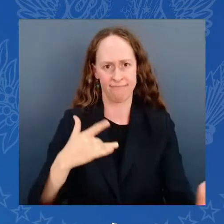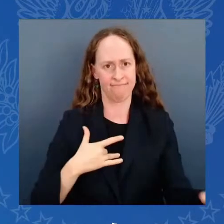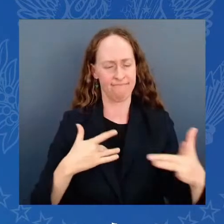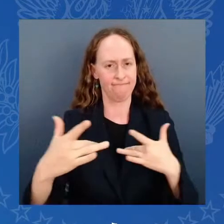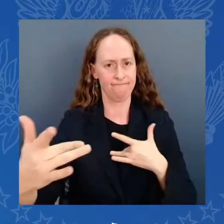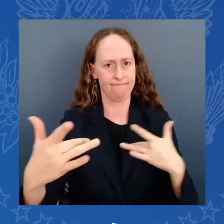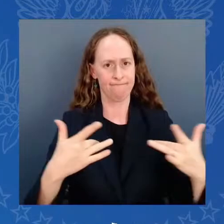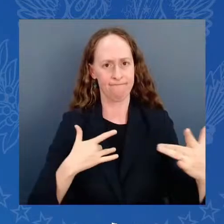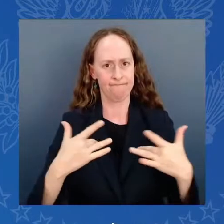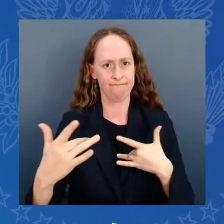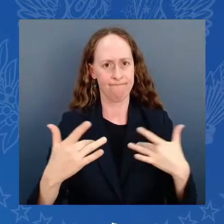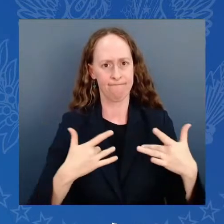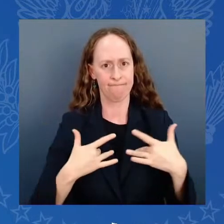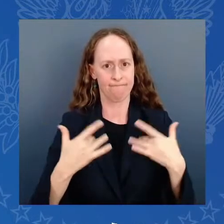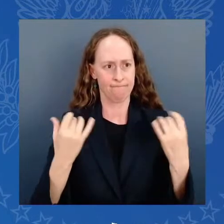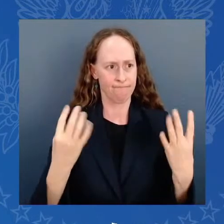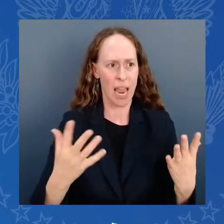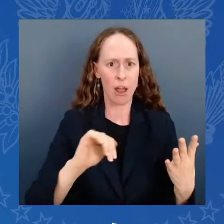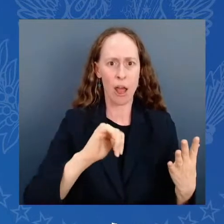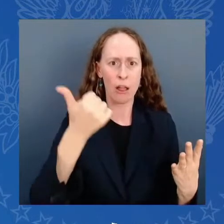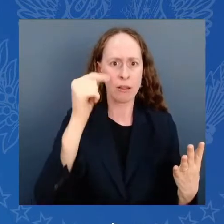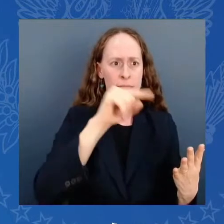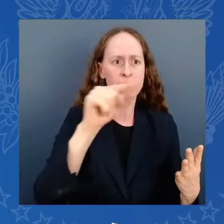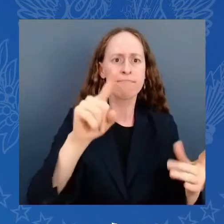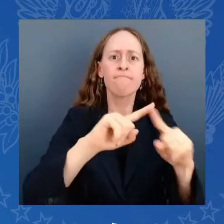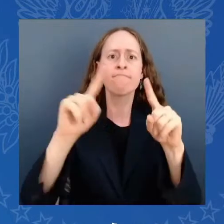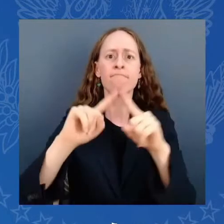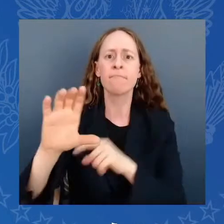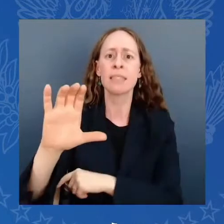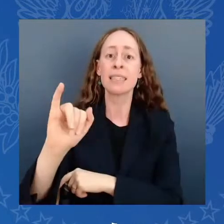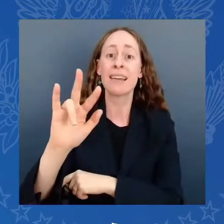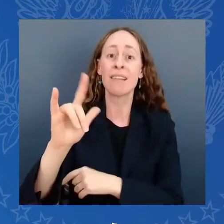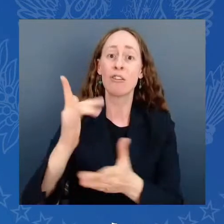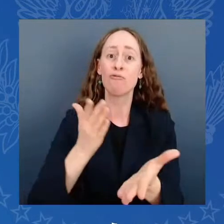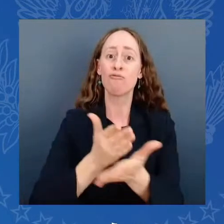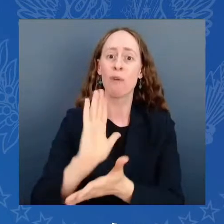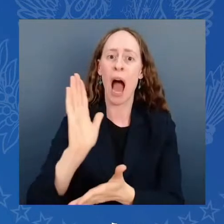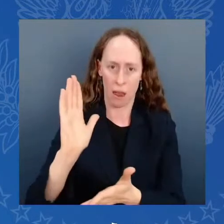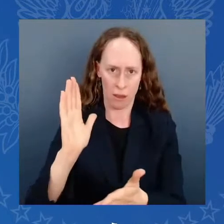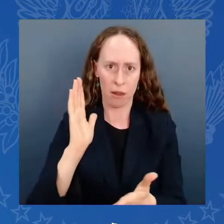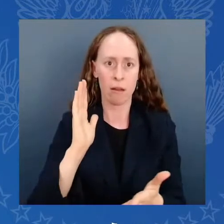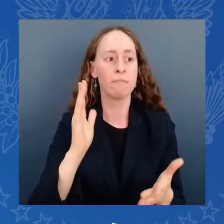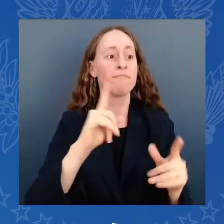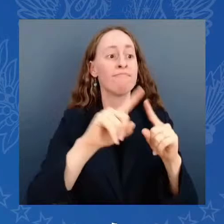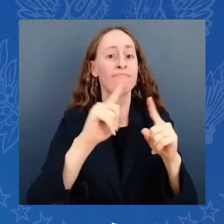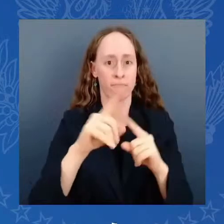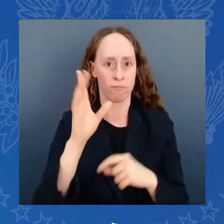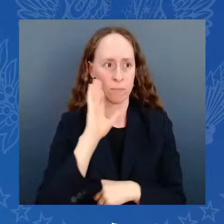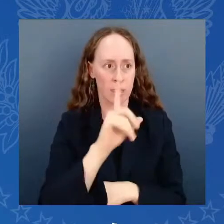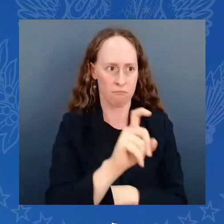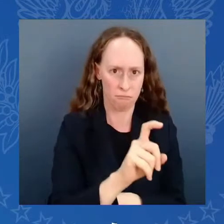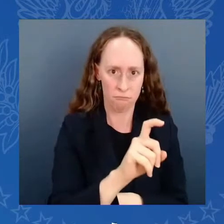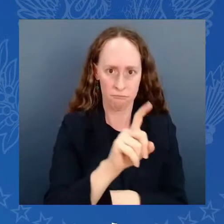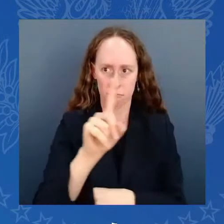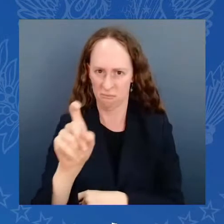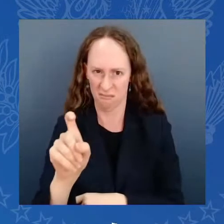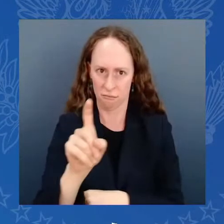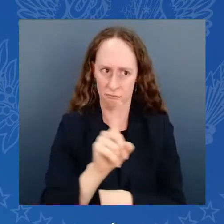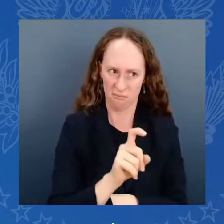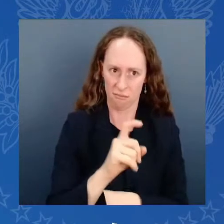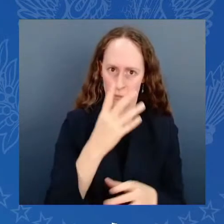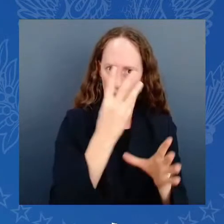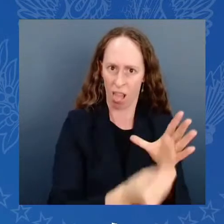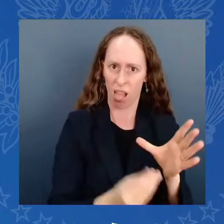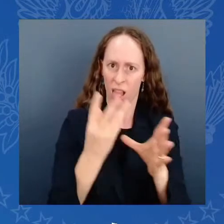granted are likely to come before the court in the years to come. And most recently and most shockingly, the Supreme